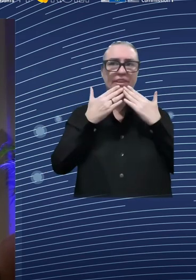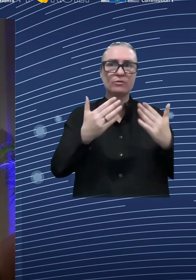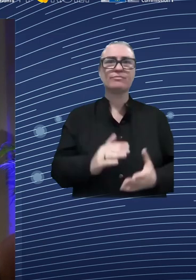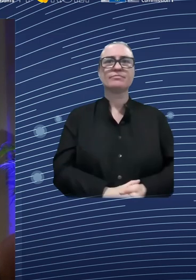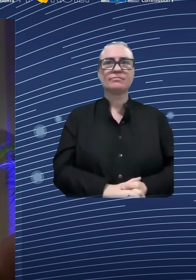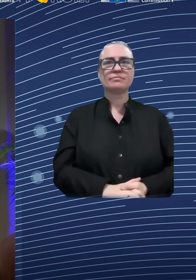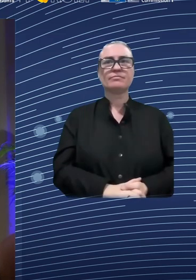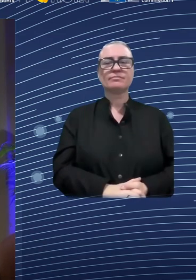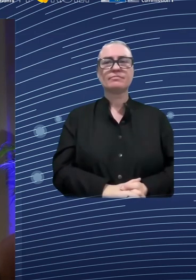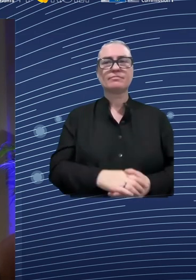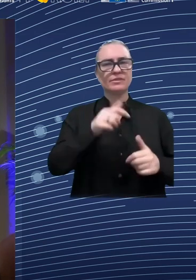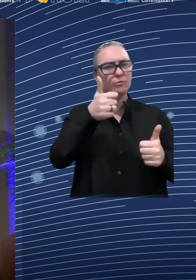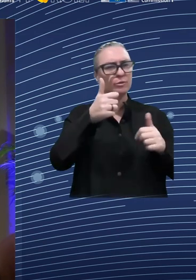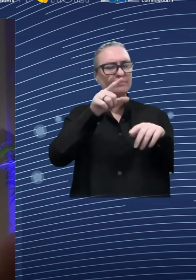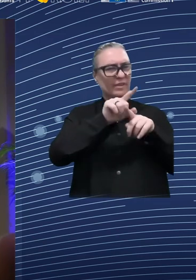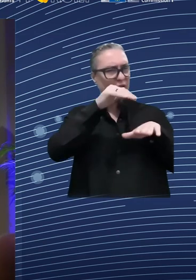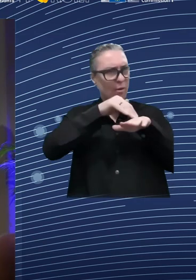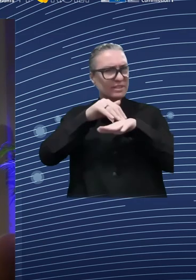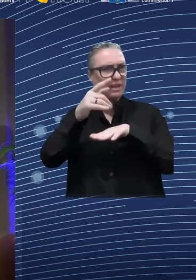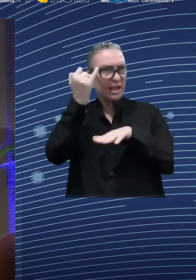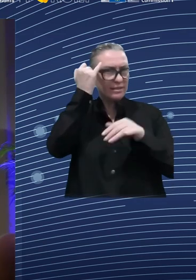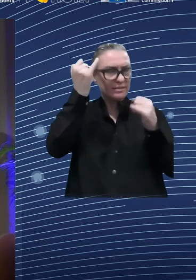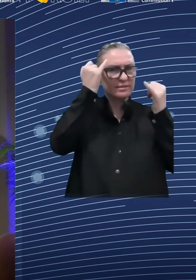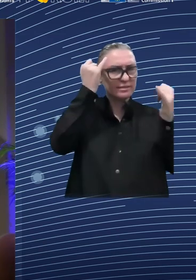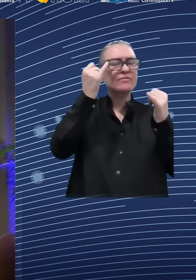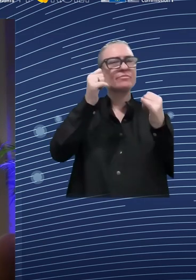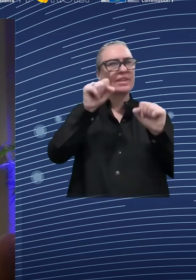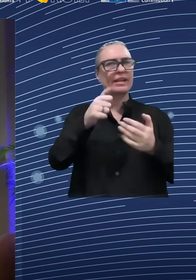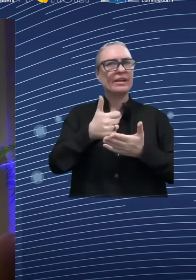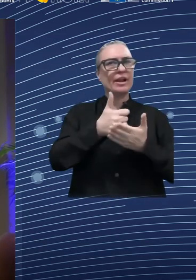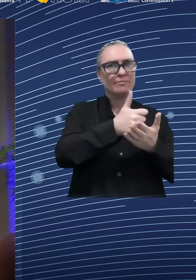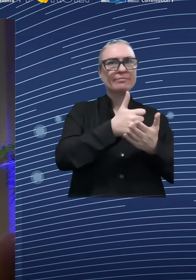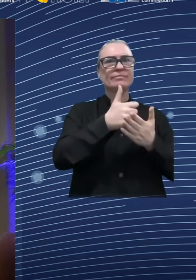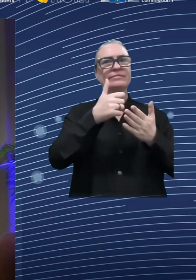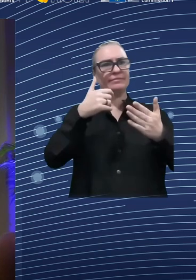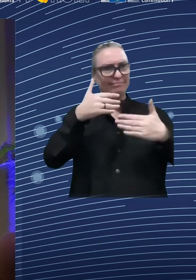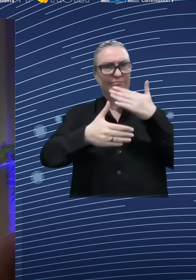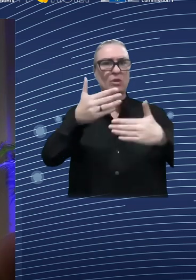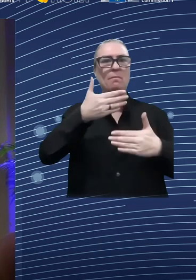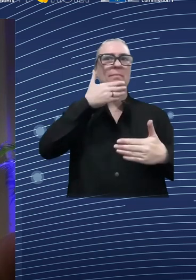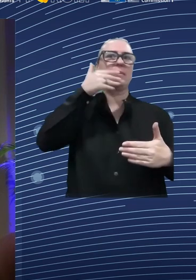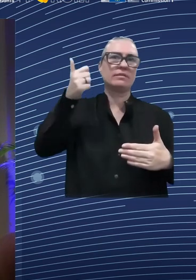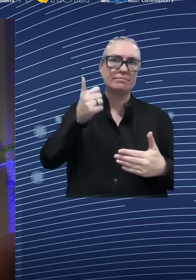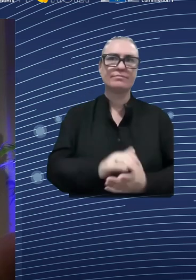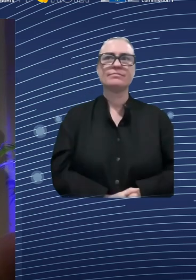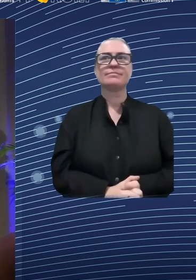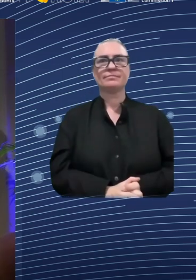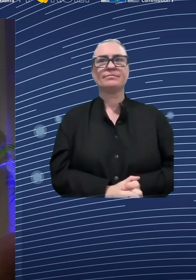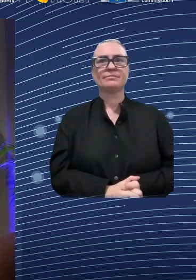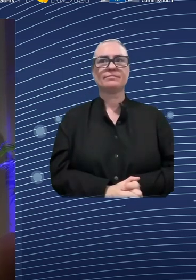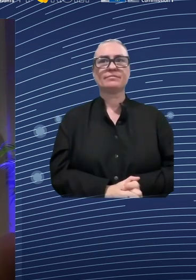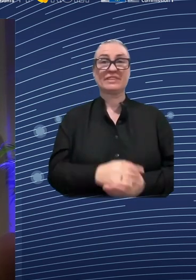were, where we can share best practices. I hope we have answered as many of your questions as possible. I know there were